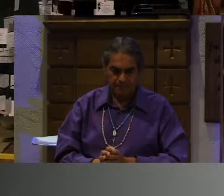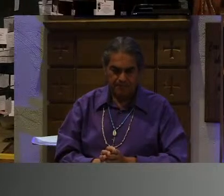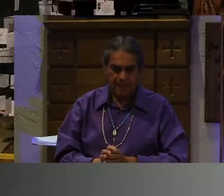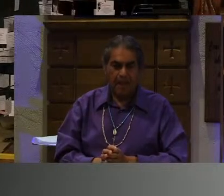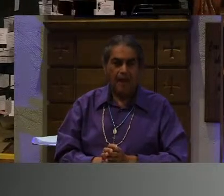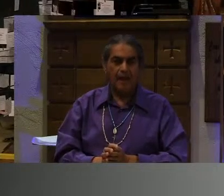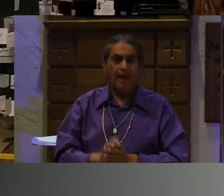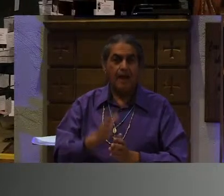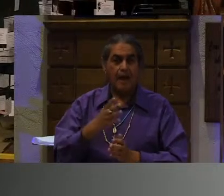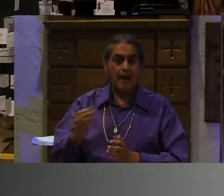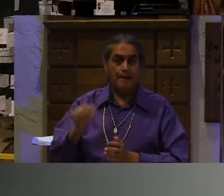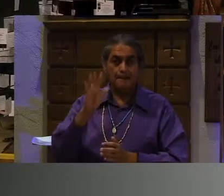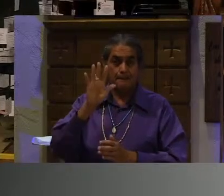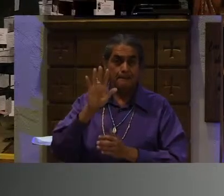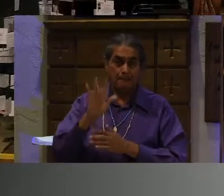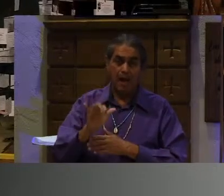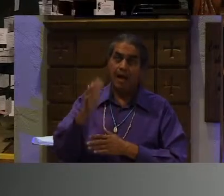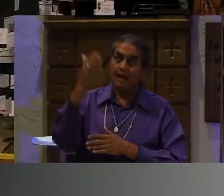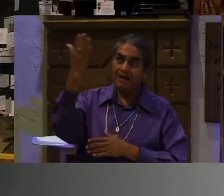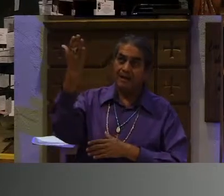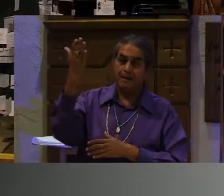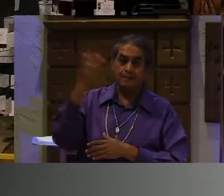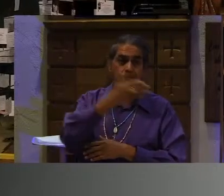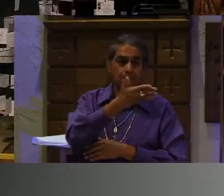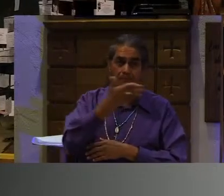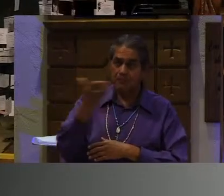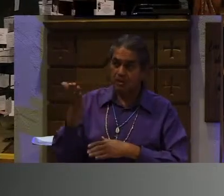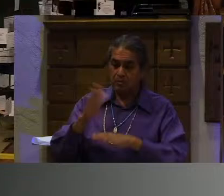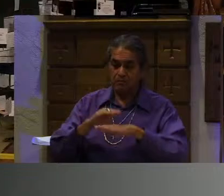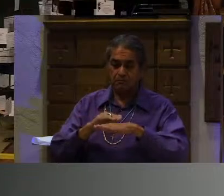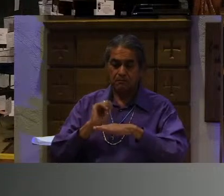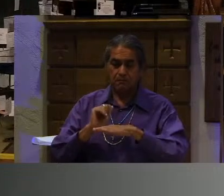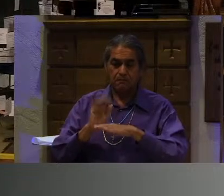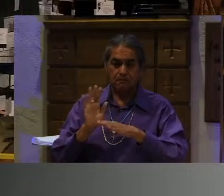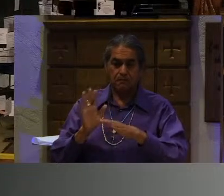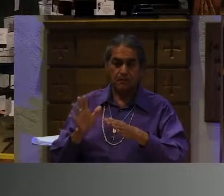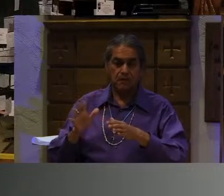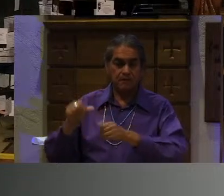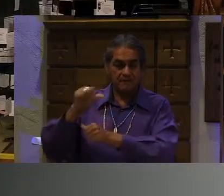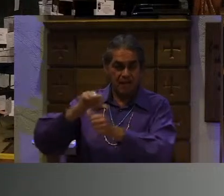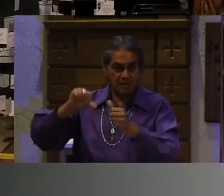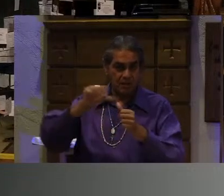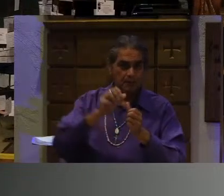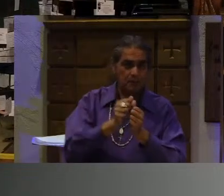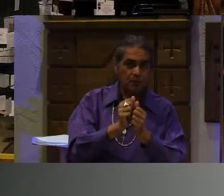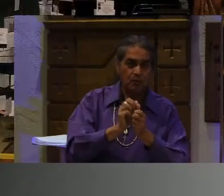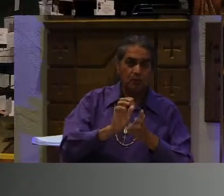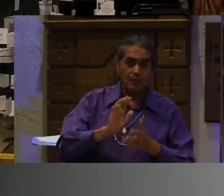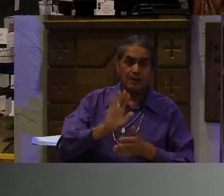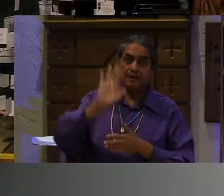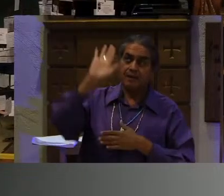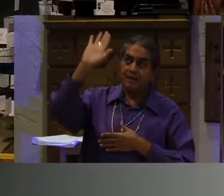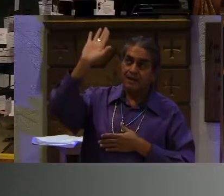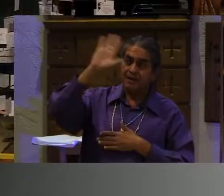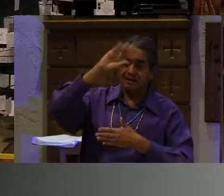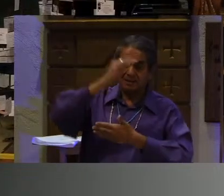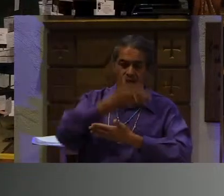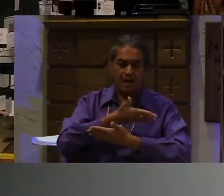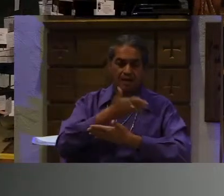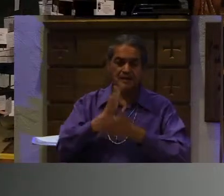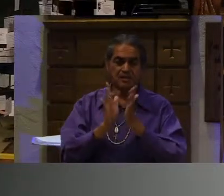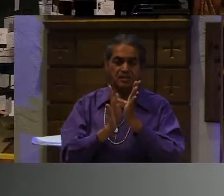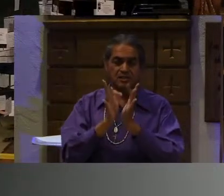and by him you were called to fellowship with his Son, Jesus